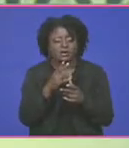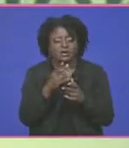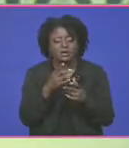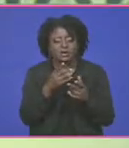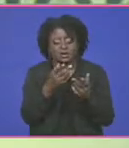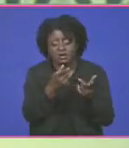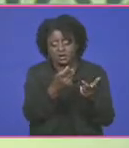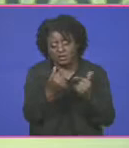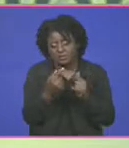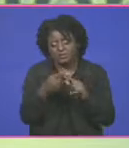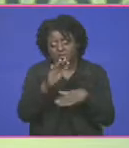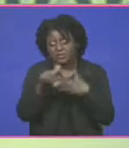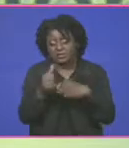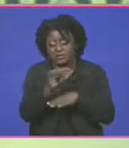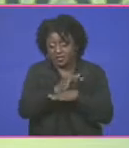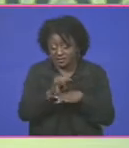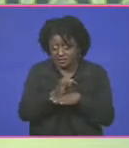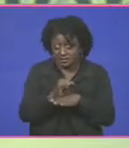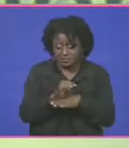and